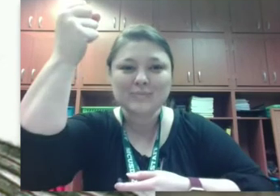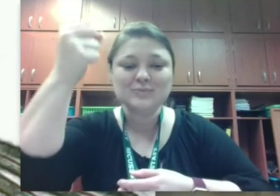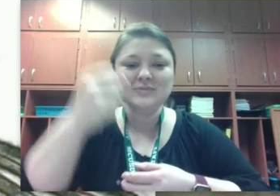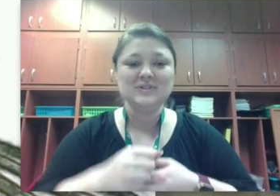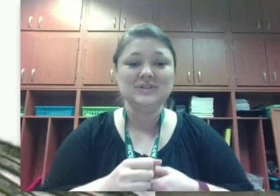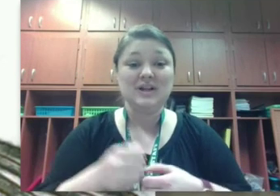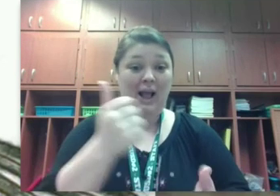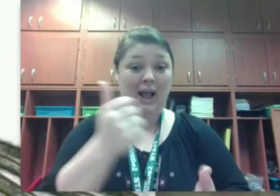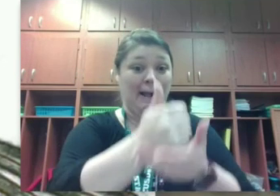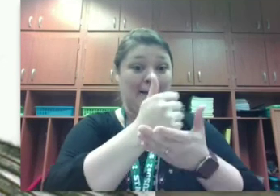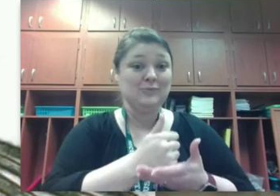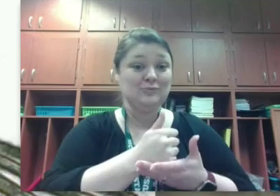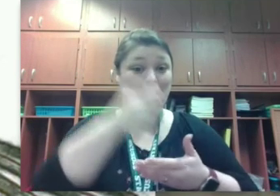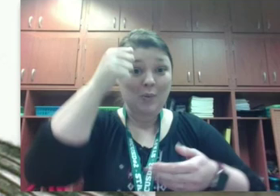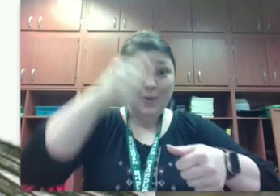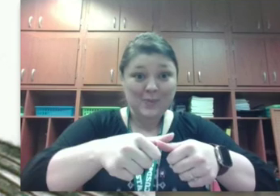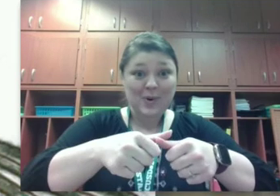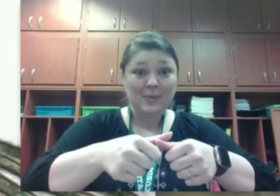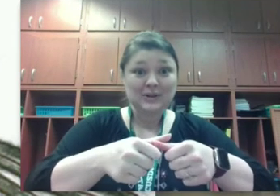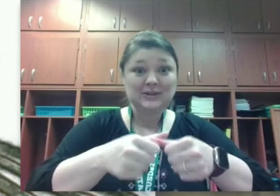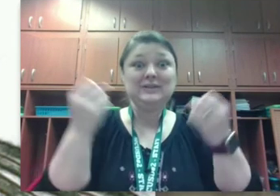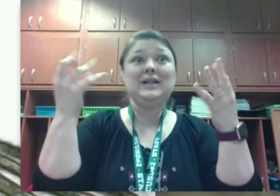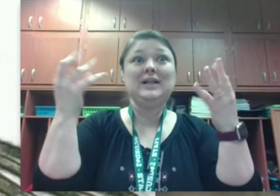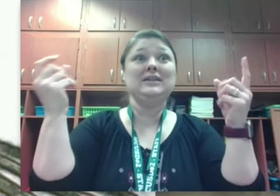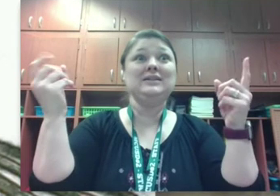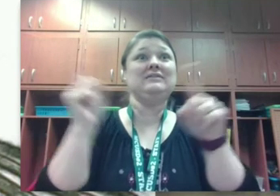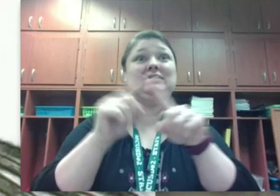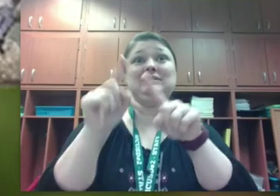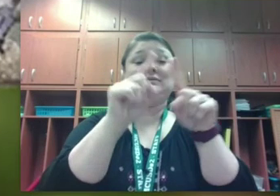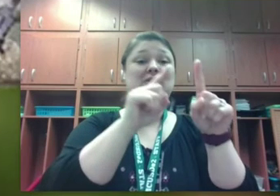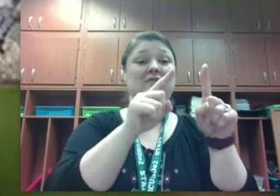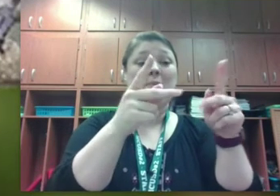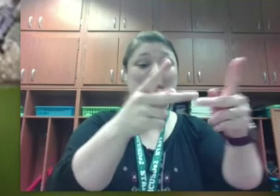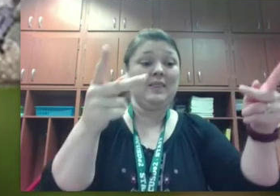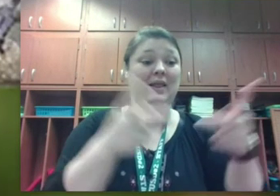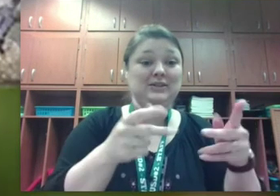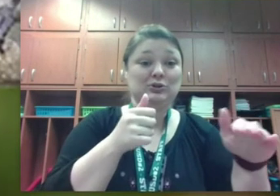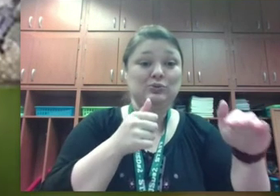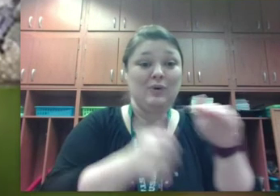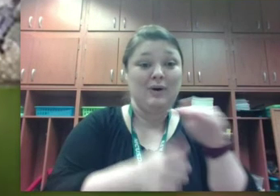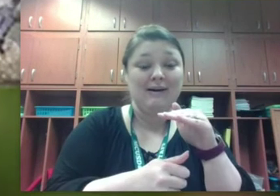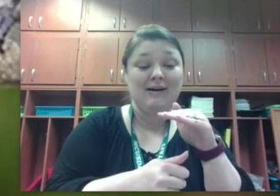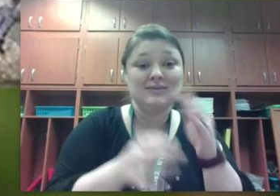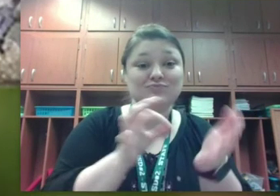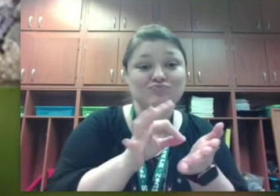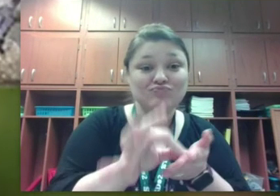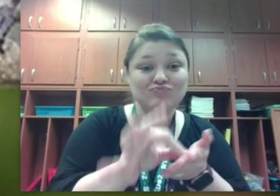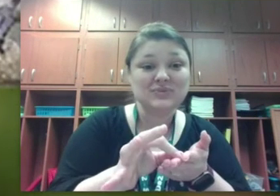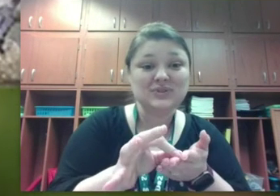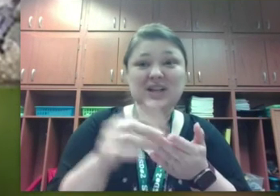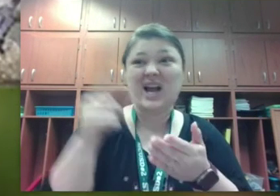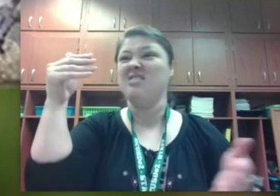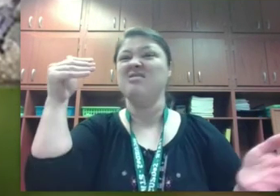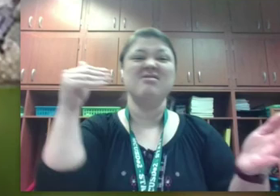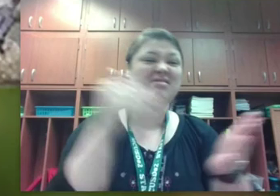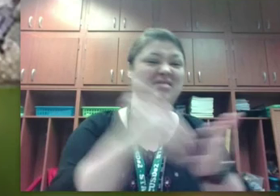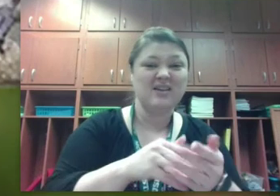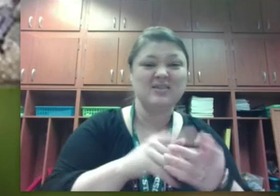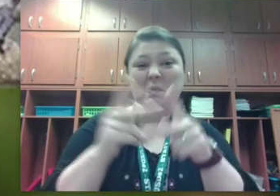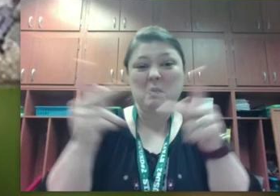to remember thousands of hiding spots for their seeds. Chickadees are very